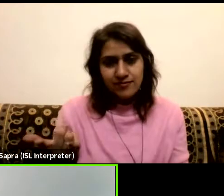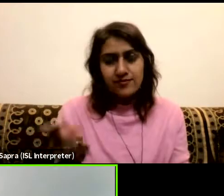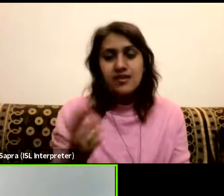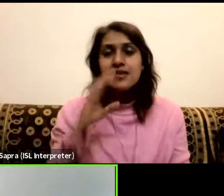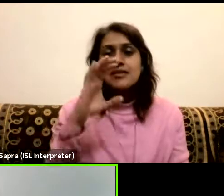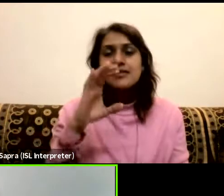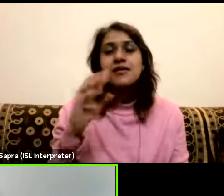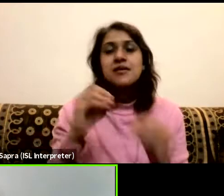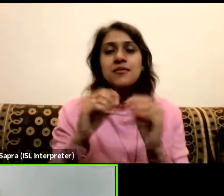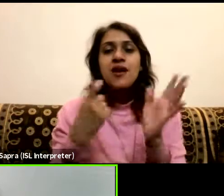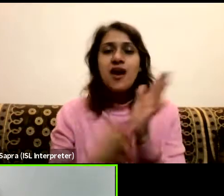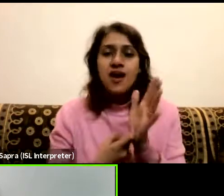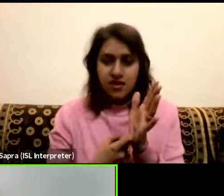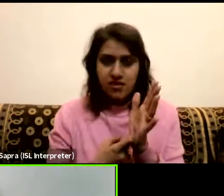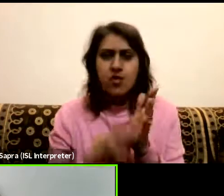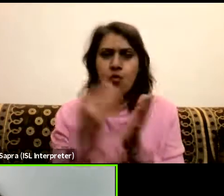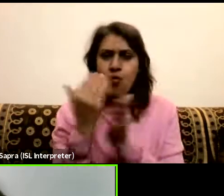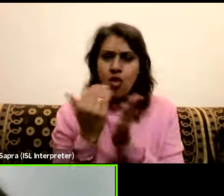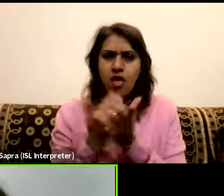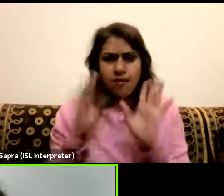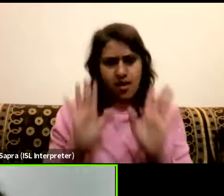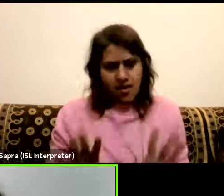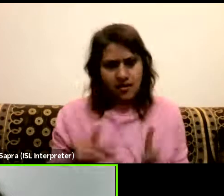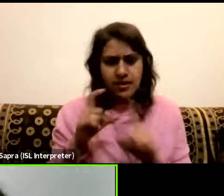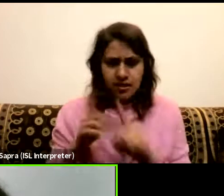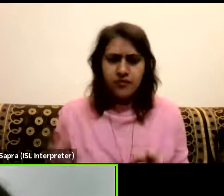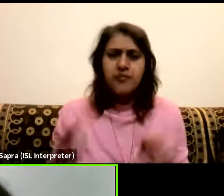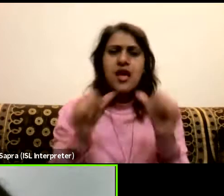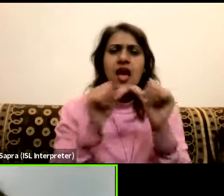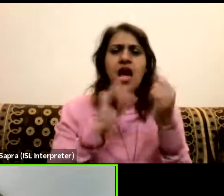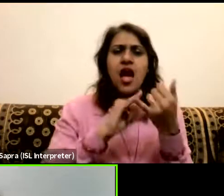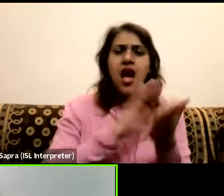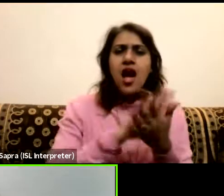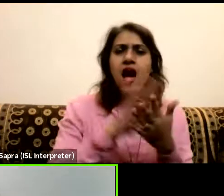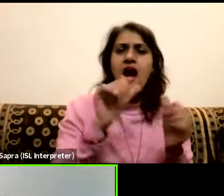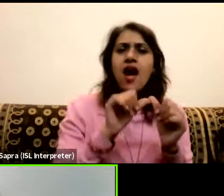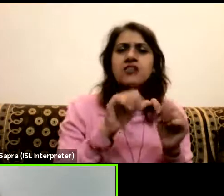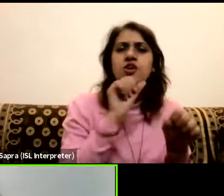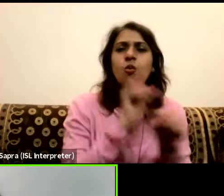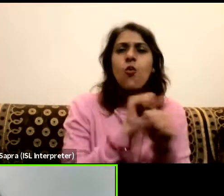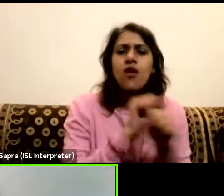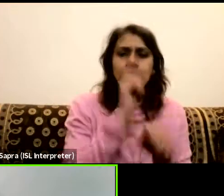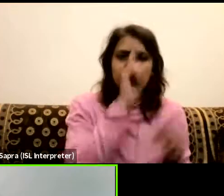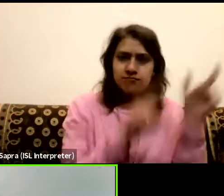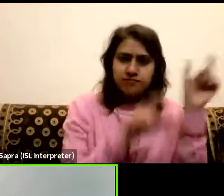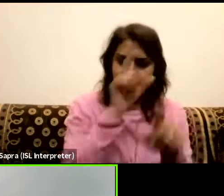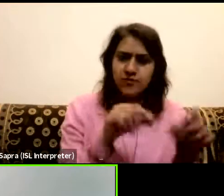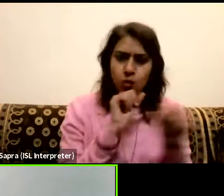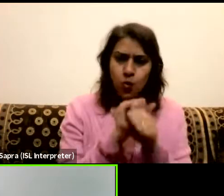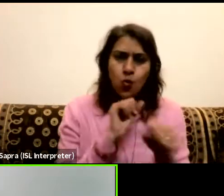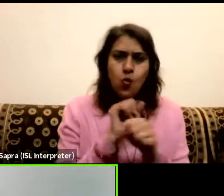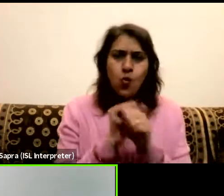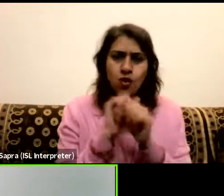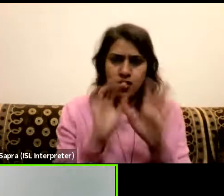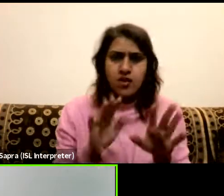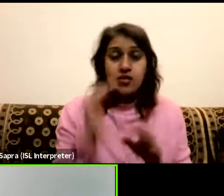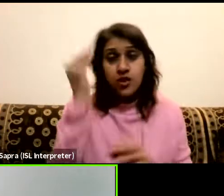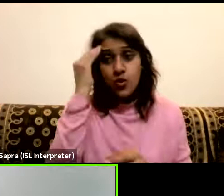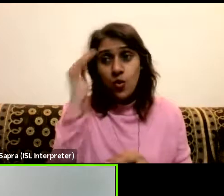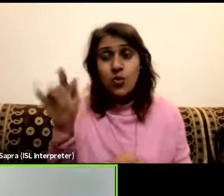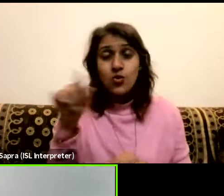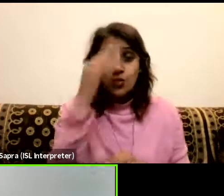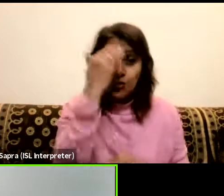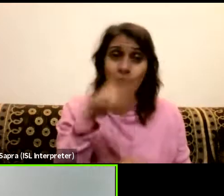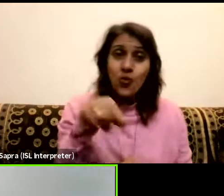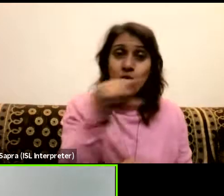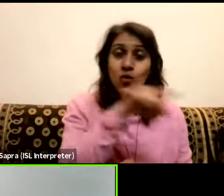the DPOs in our countries, the ASHA workers, these are the people who at present do know where